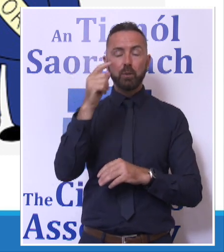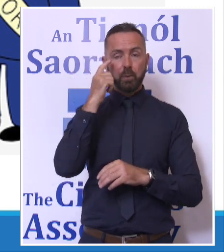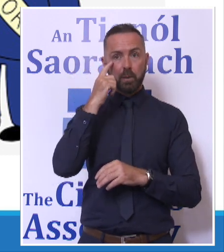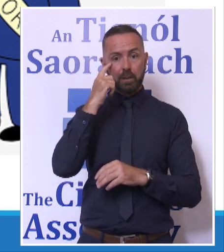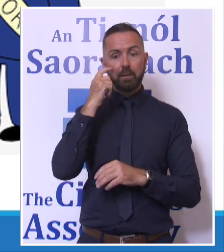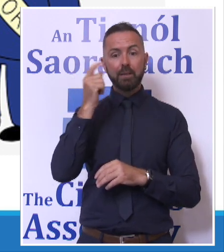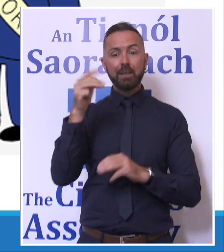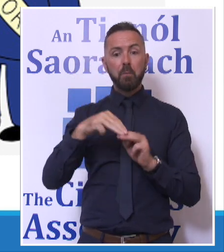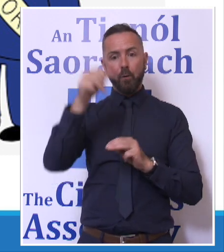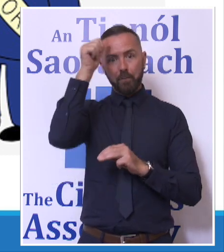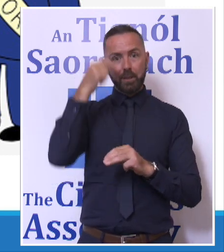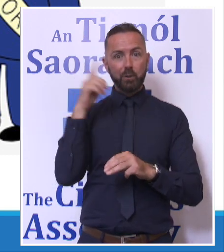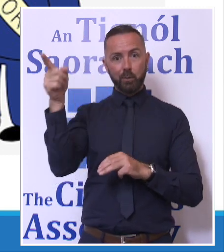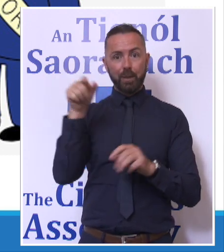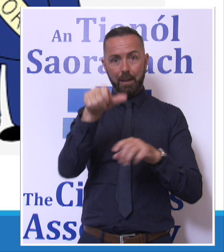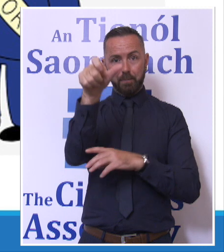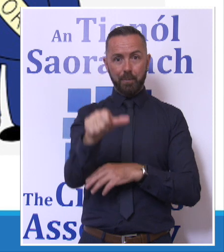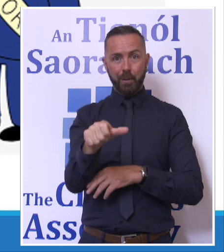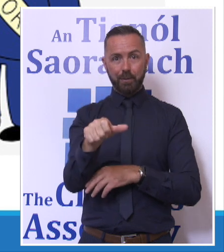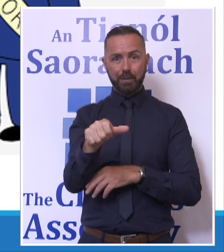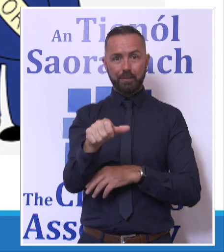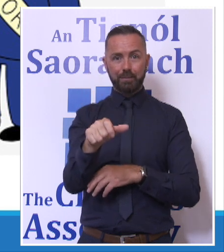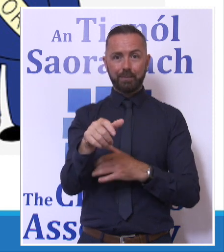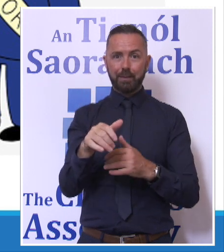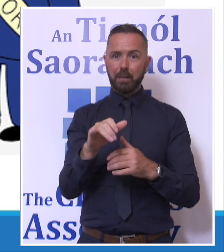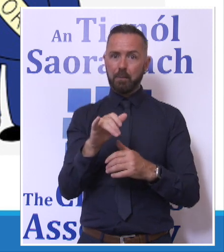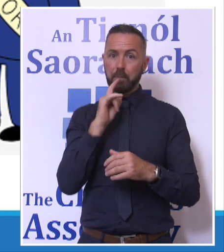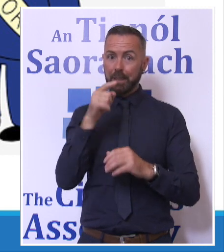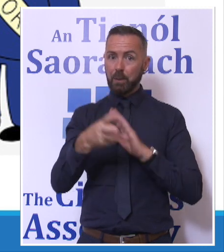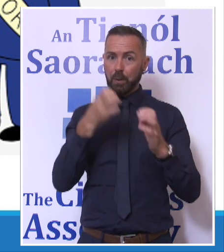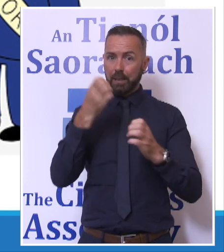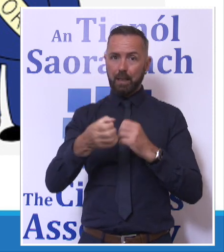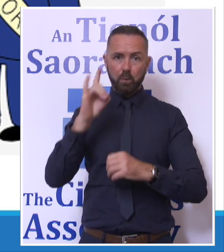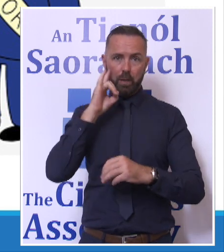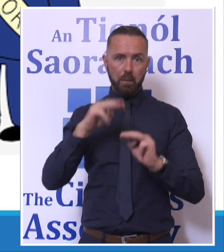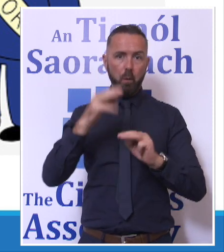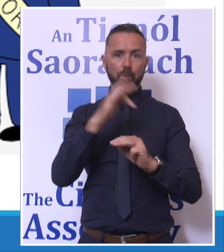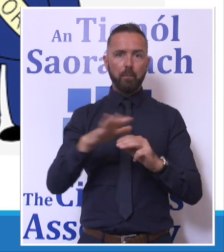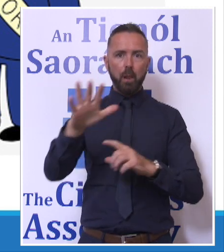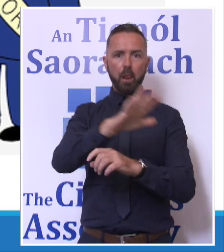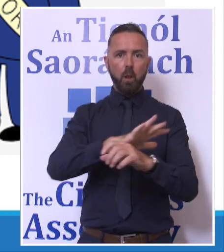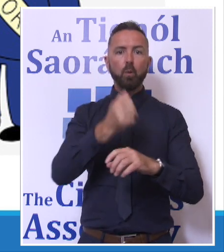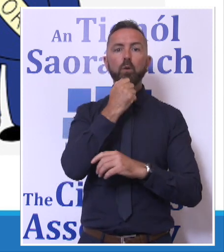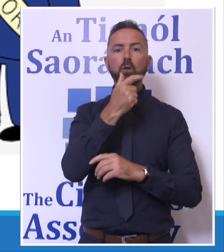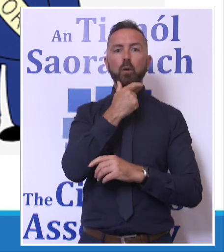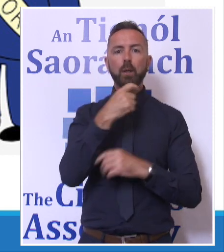going to hear from this weekend. And that might change then over the course of the years after your